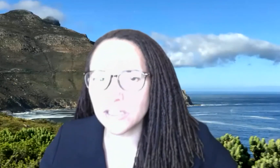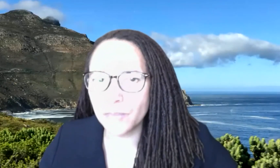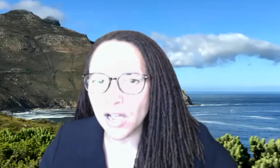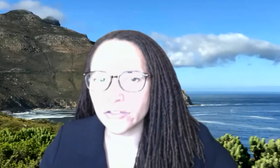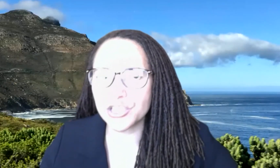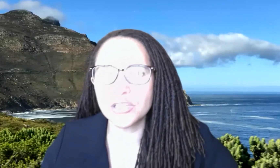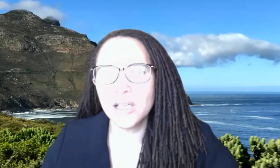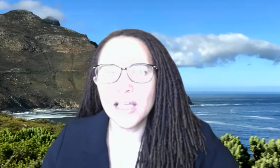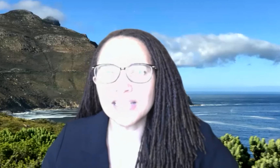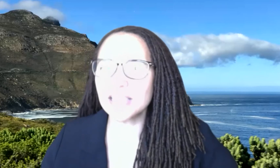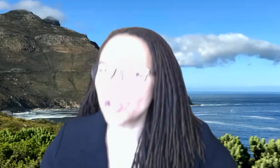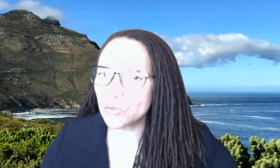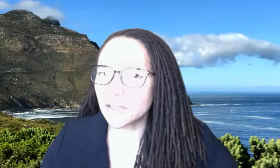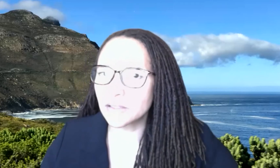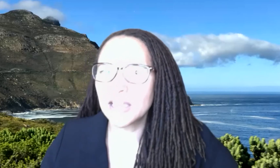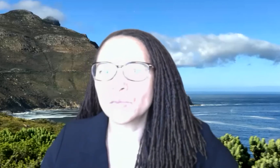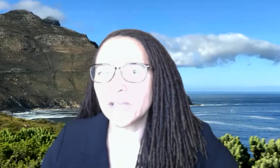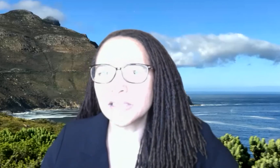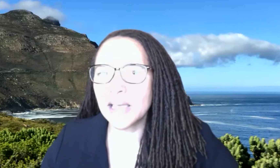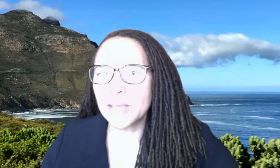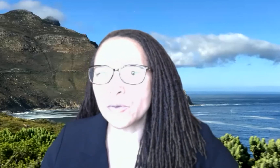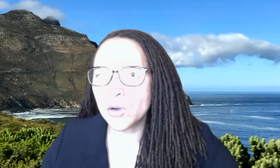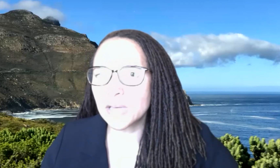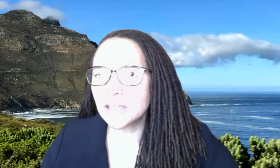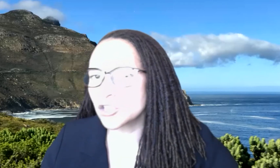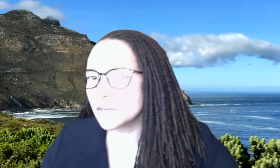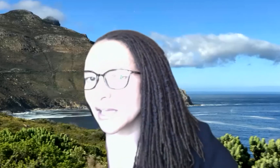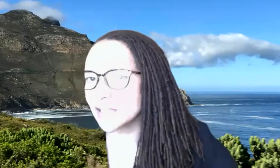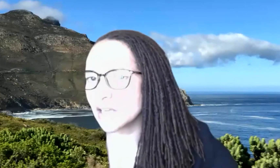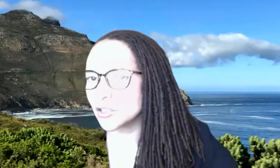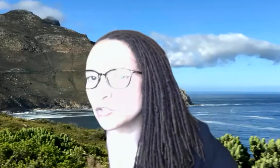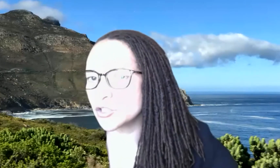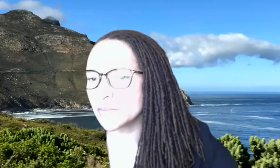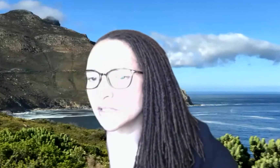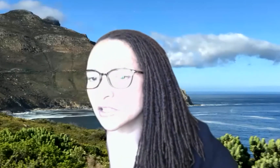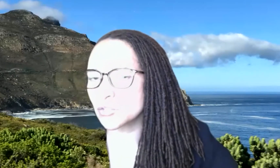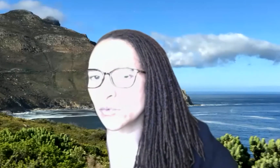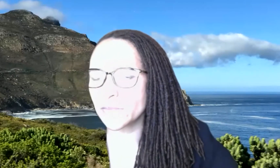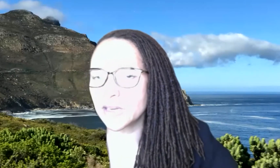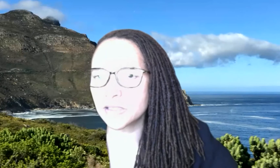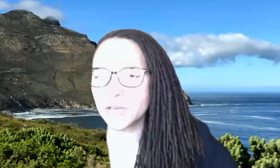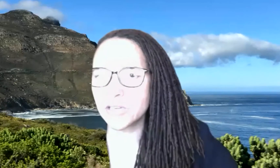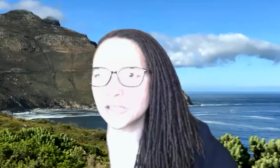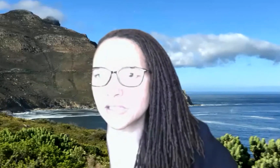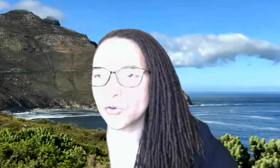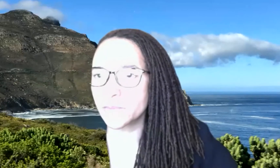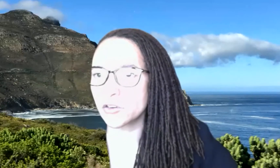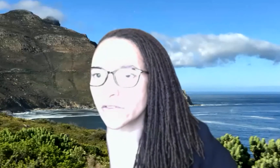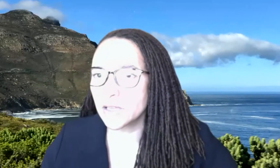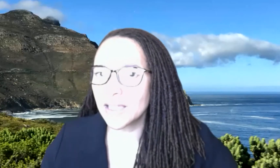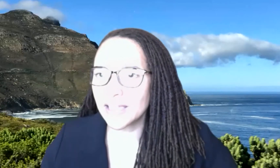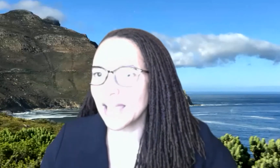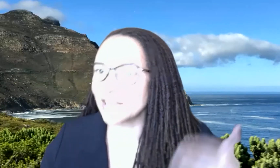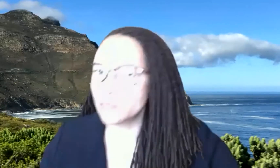culturally impoverished, as less human in ways that may promote and legitimize non-human treatment, such as what we've been experiencing or